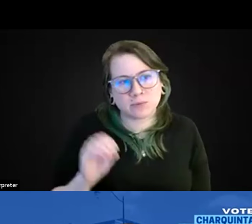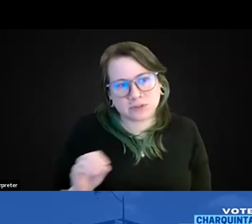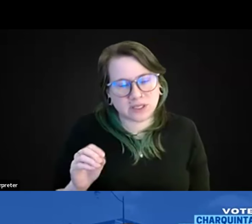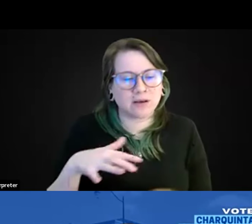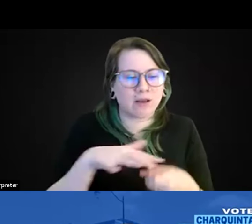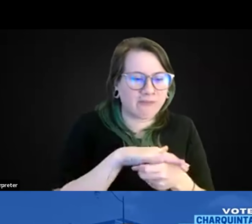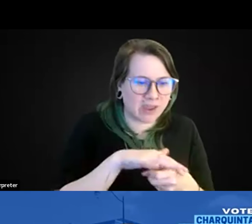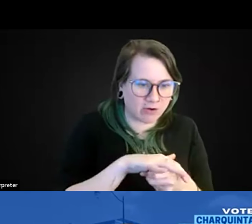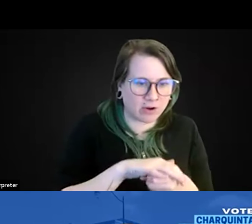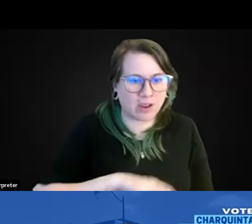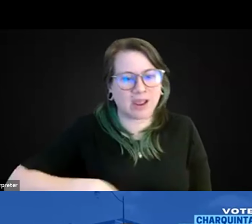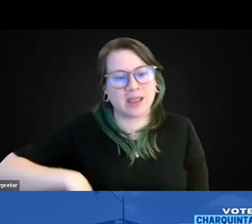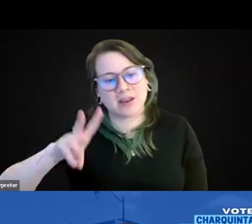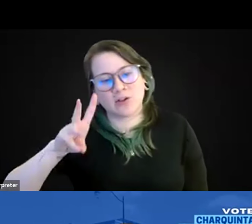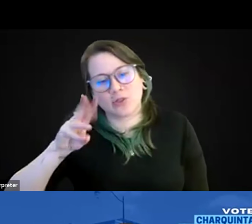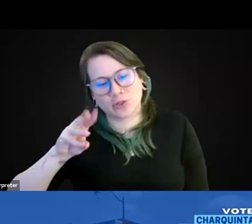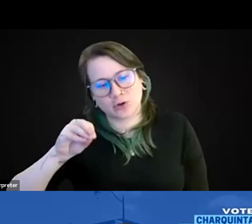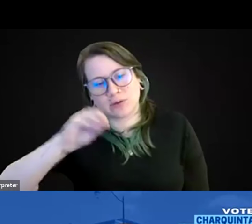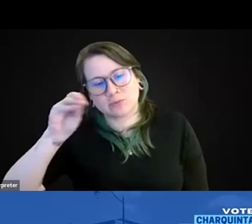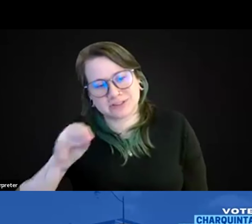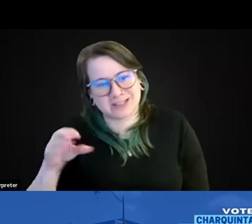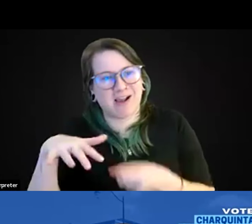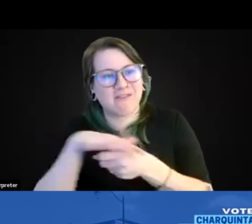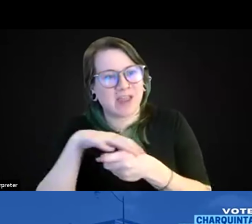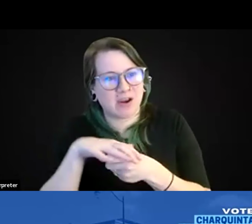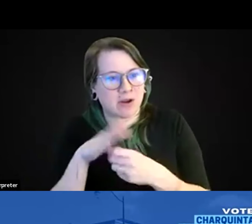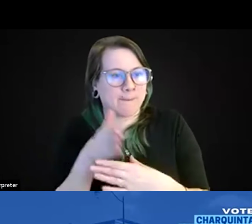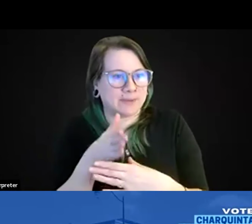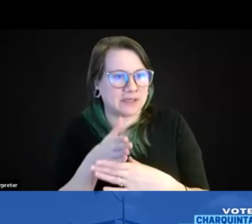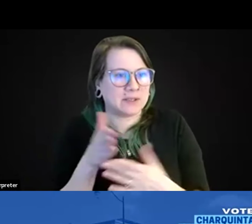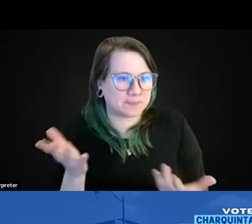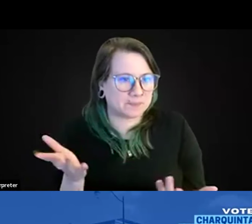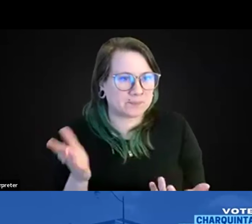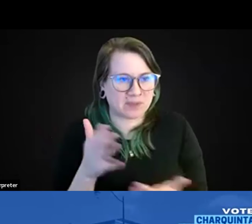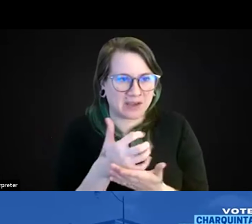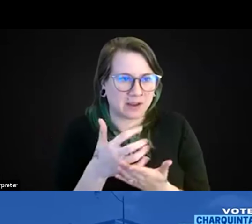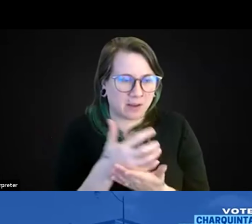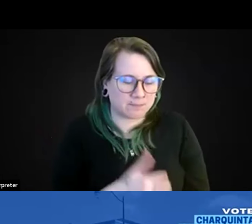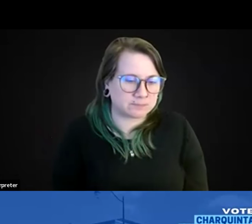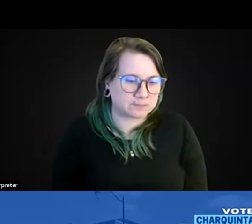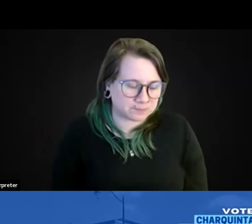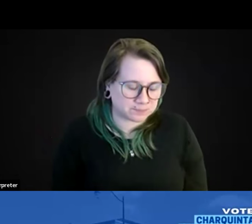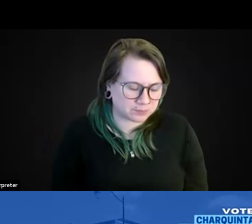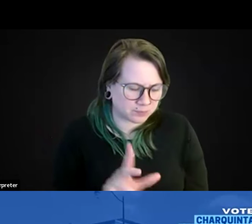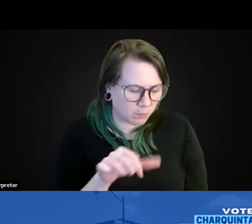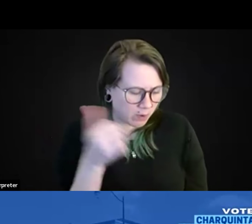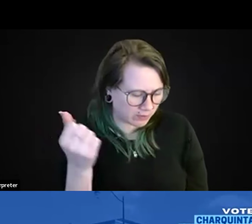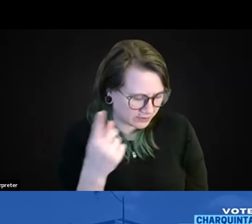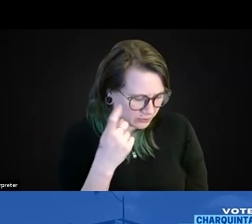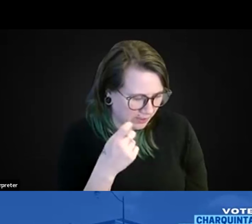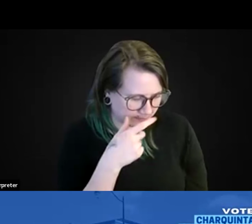and 60% of area median income. Okay, it looks like you're familiar with that. What else did you ask